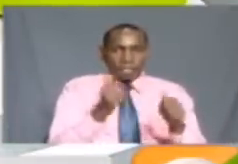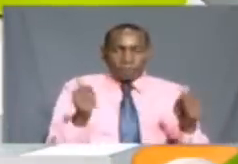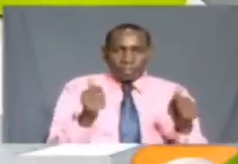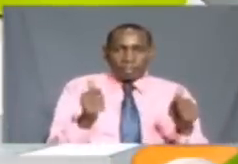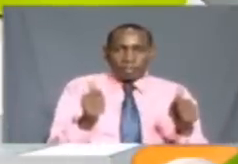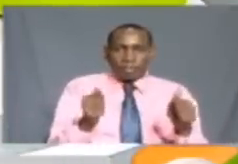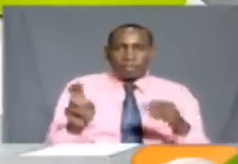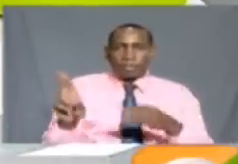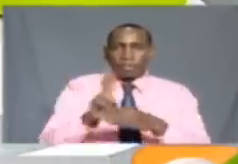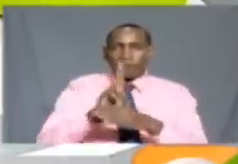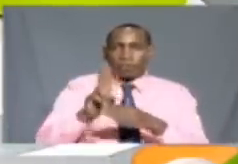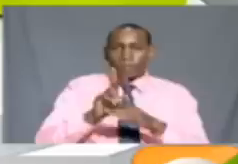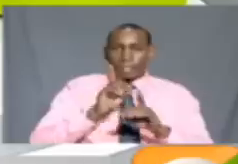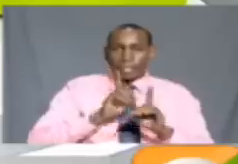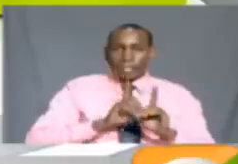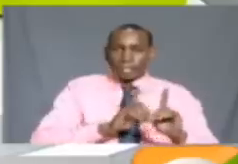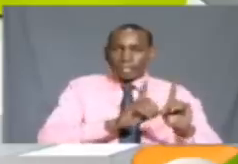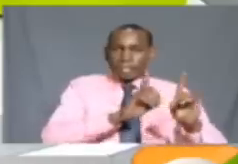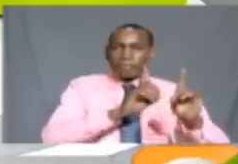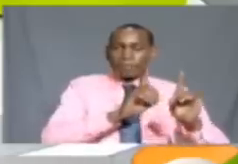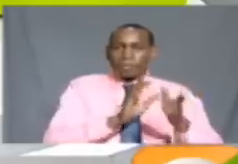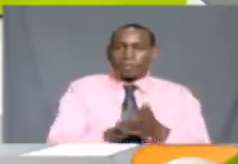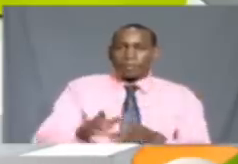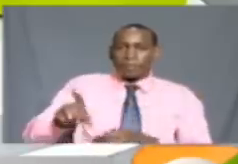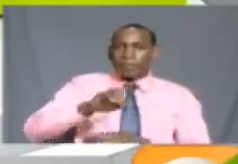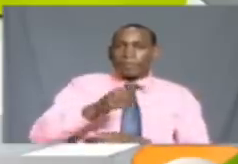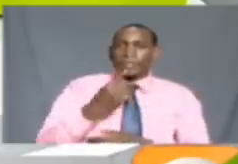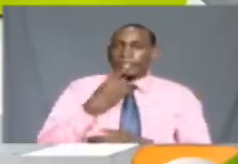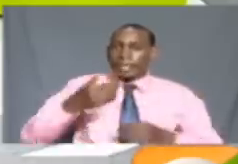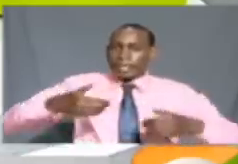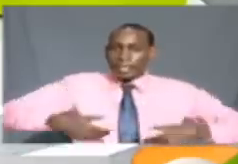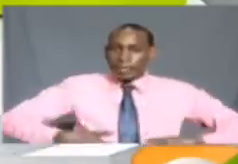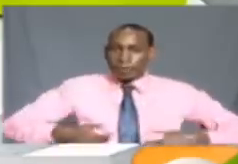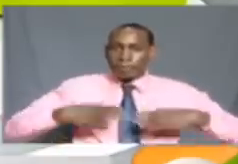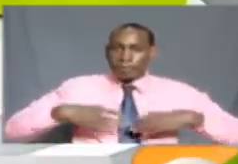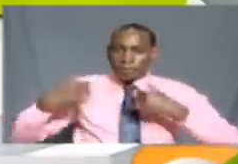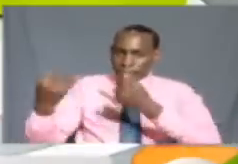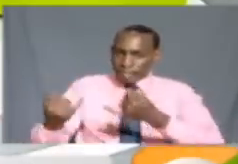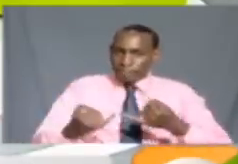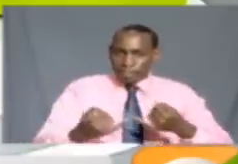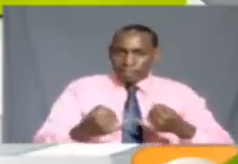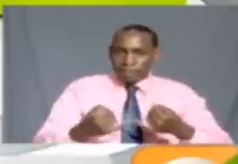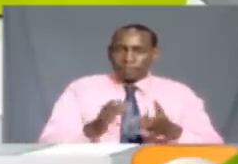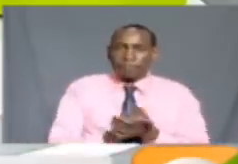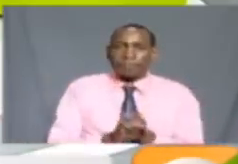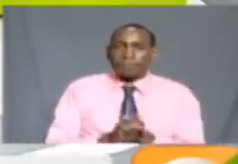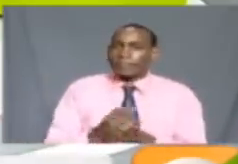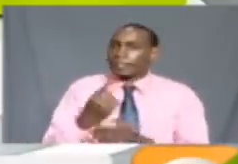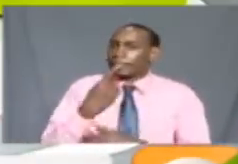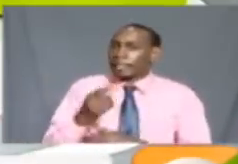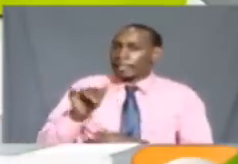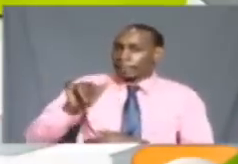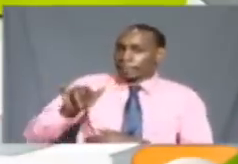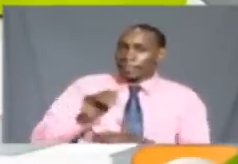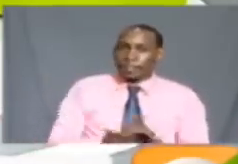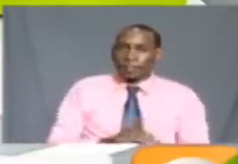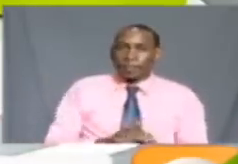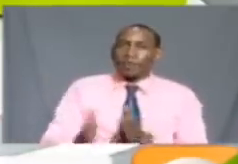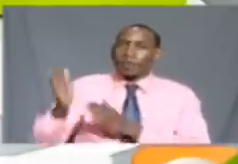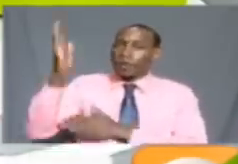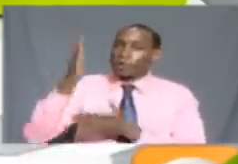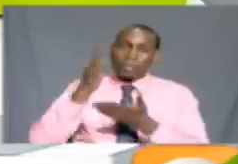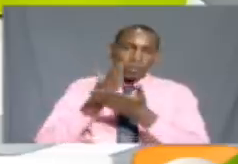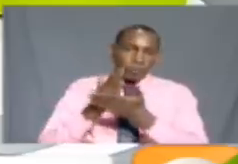discipleship. And we're engaging the young people on that platform, you know, introducing them, telling them, look, God is